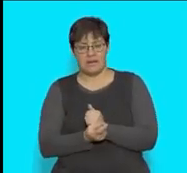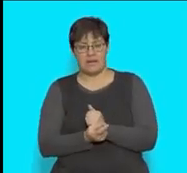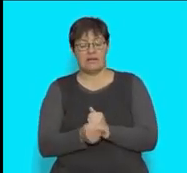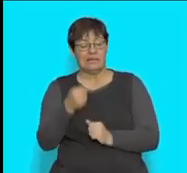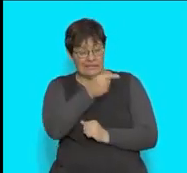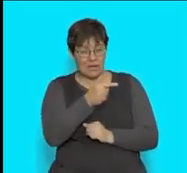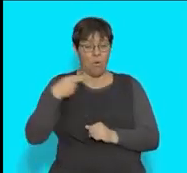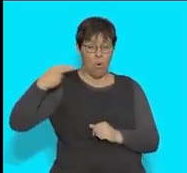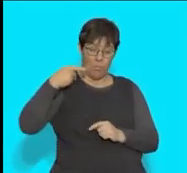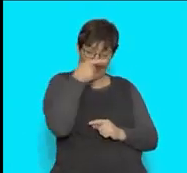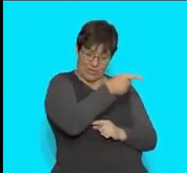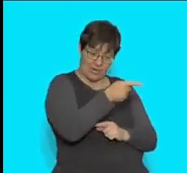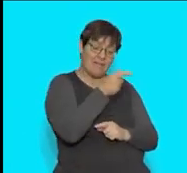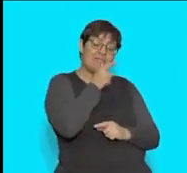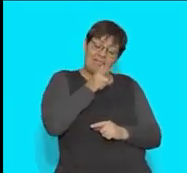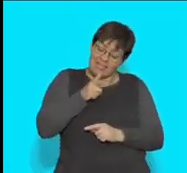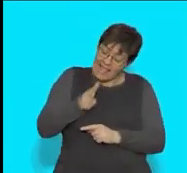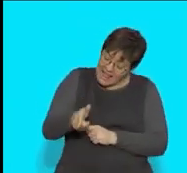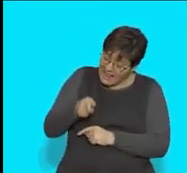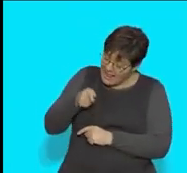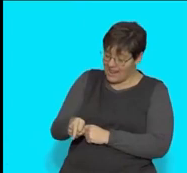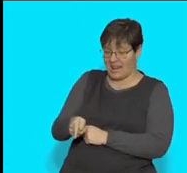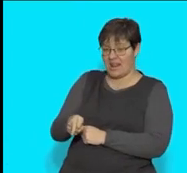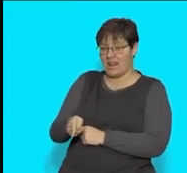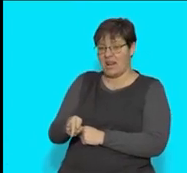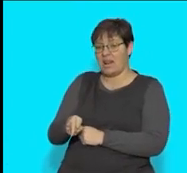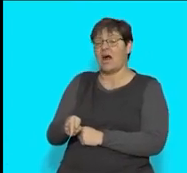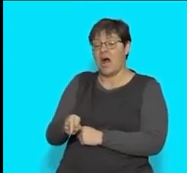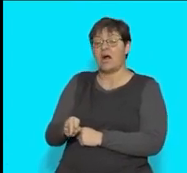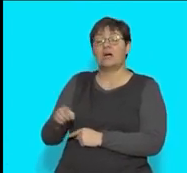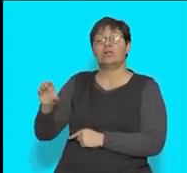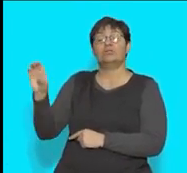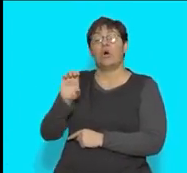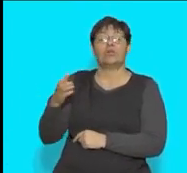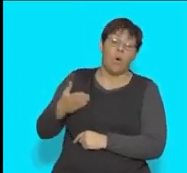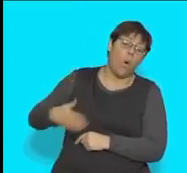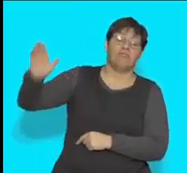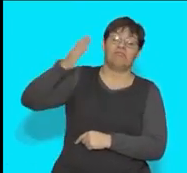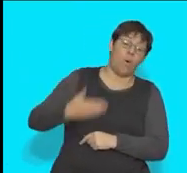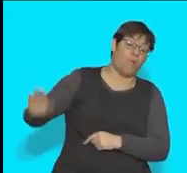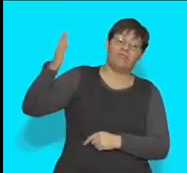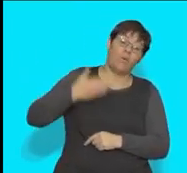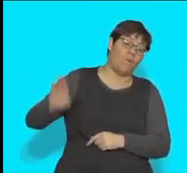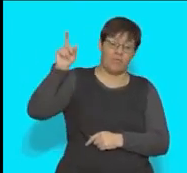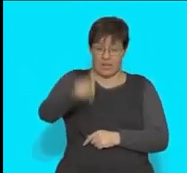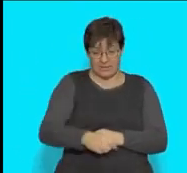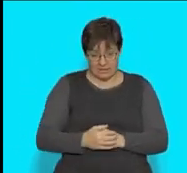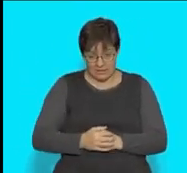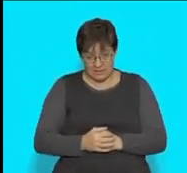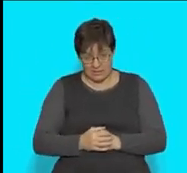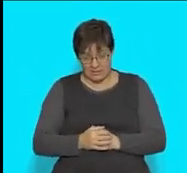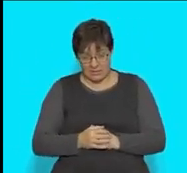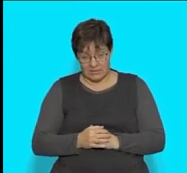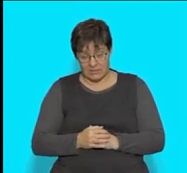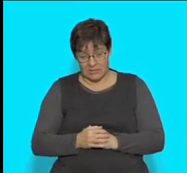normally, aldosterone says to the tubules, pump out the sodium, right? So